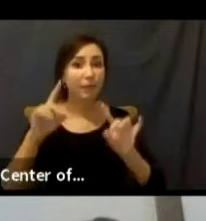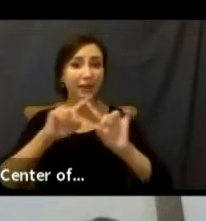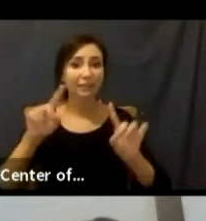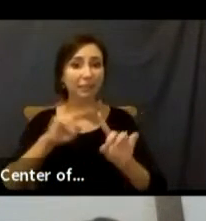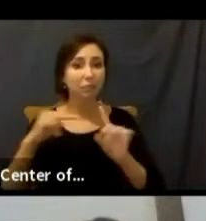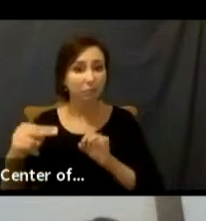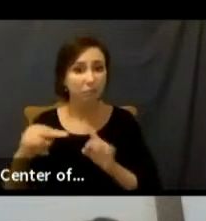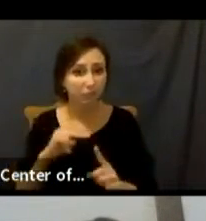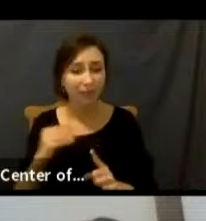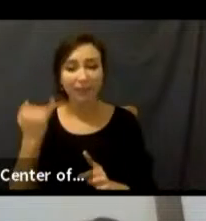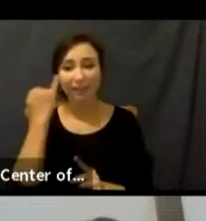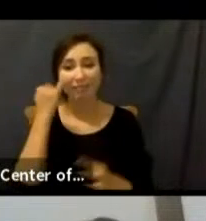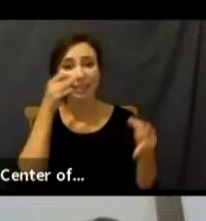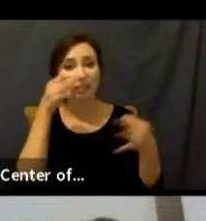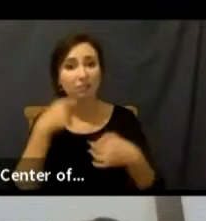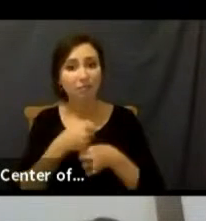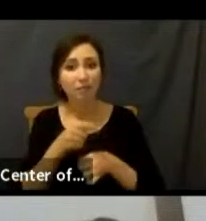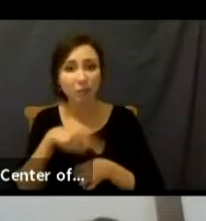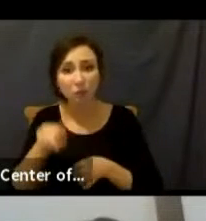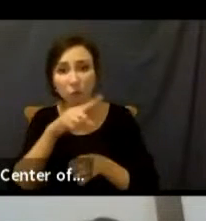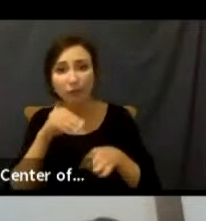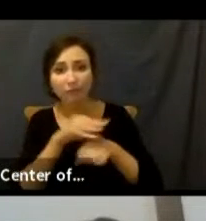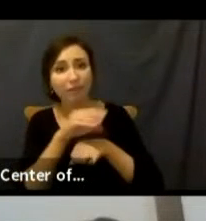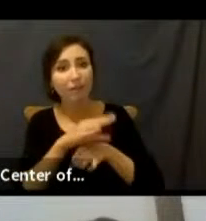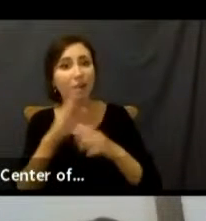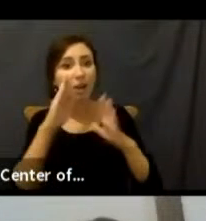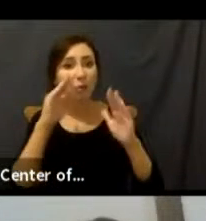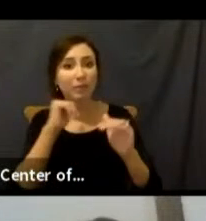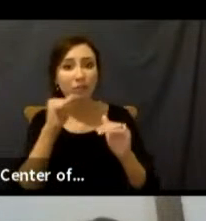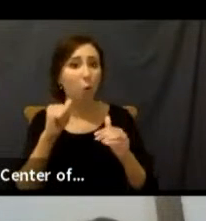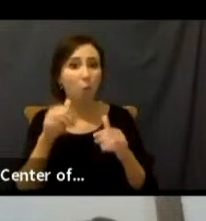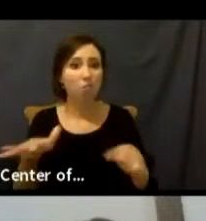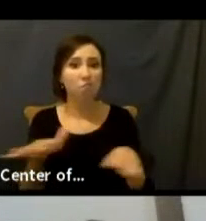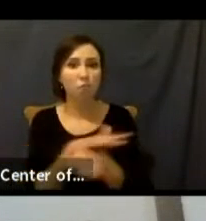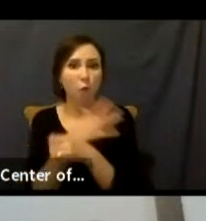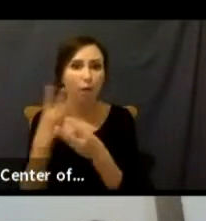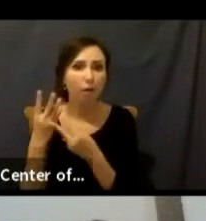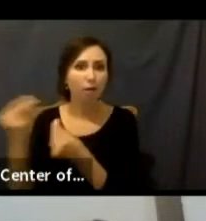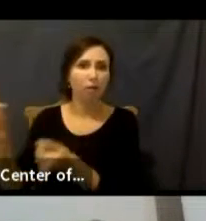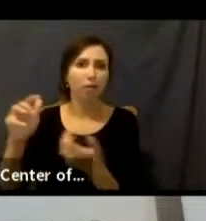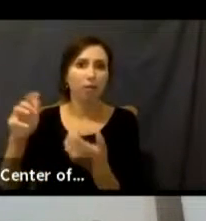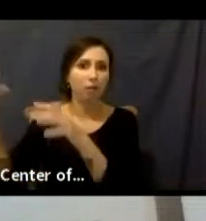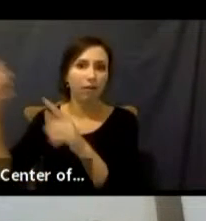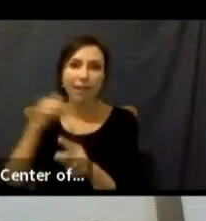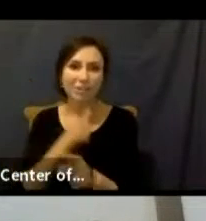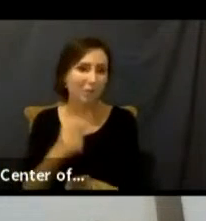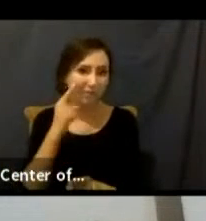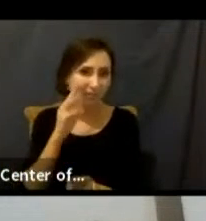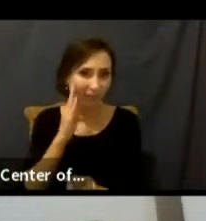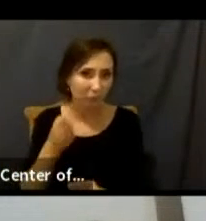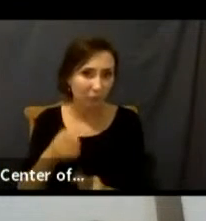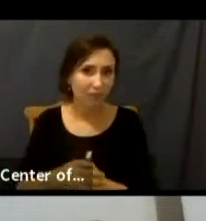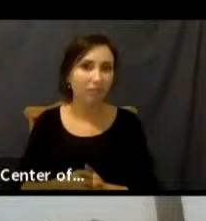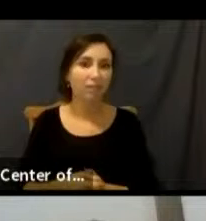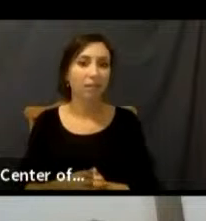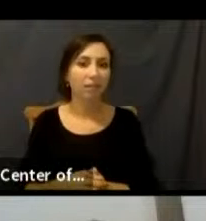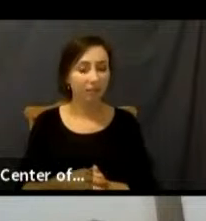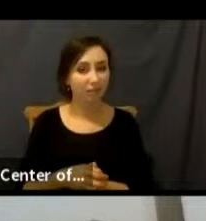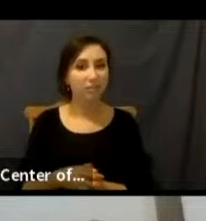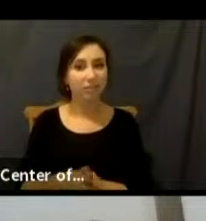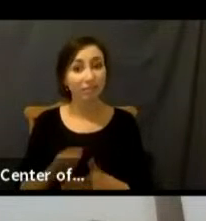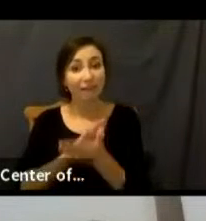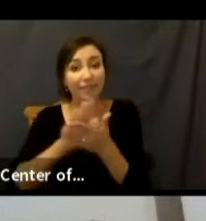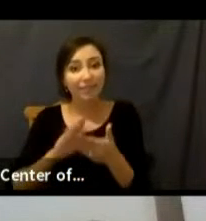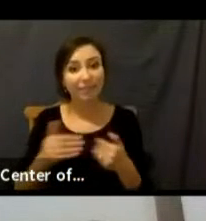If they do choose to make you advisory, I hope they don't choose to completely disband. I don't think they're going to do that because it is nice to